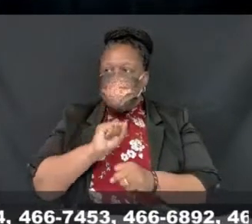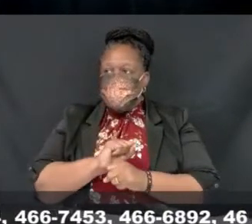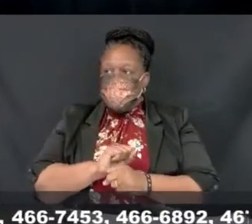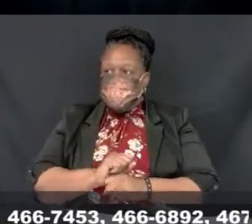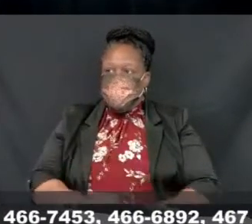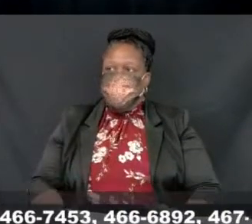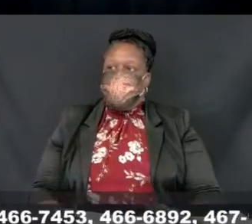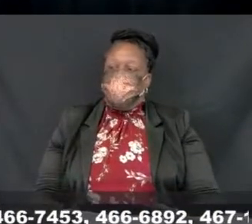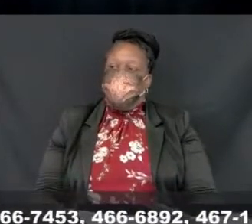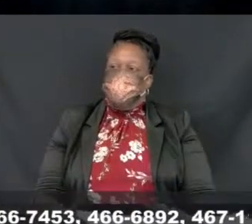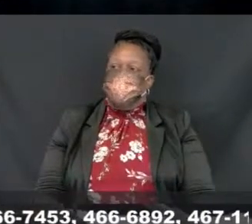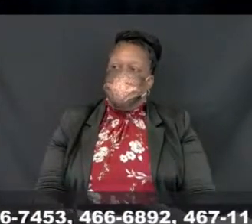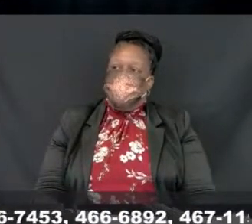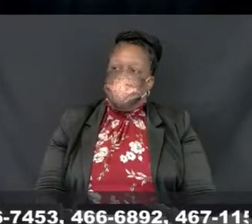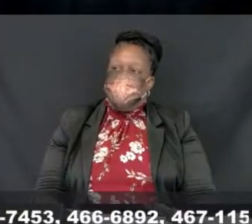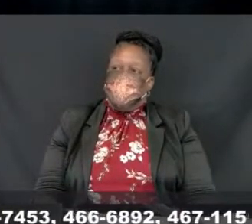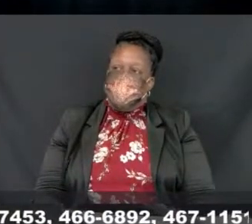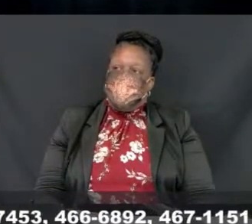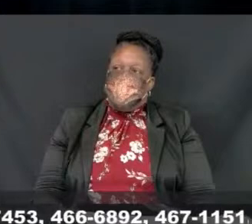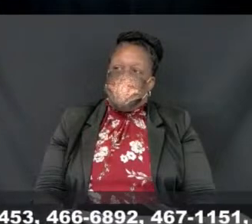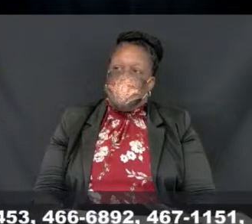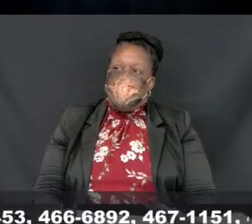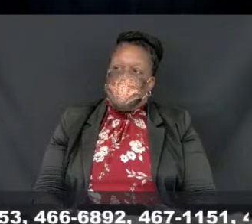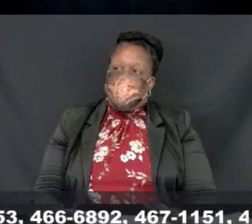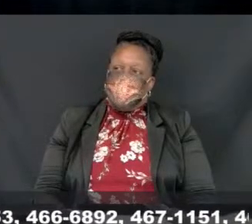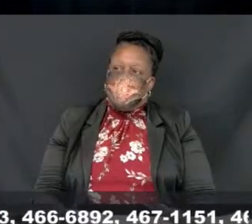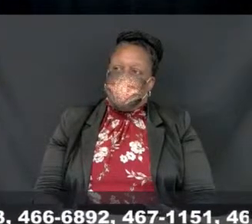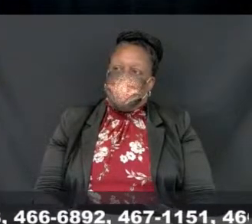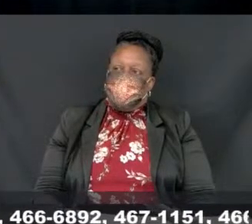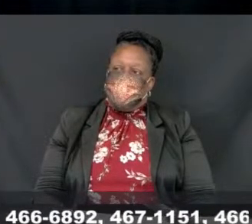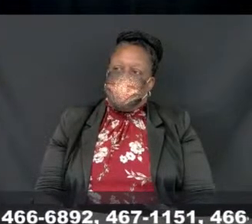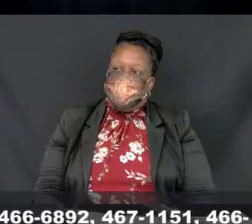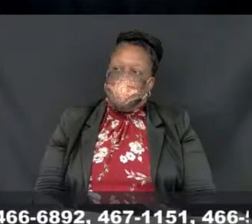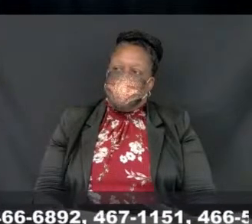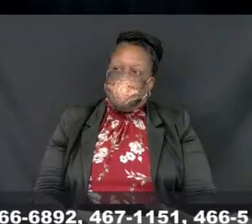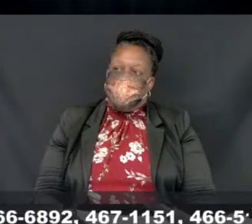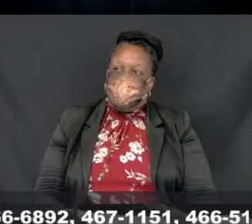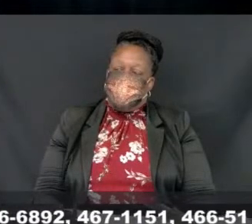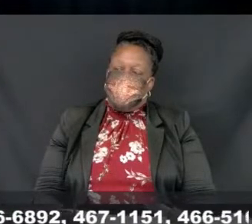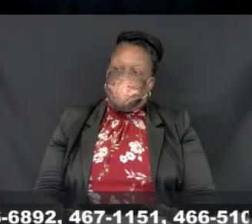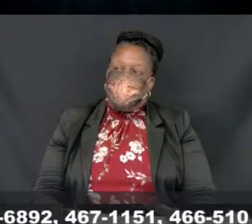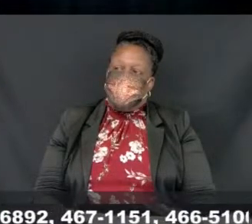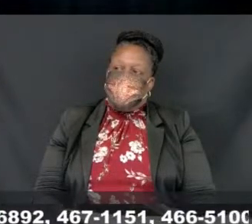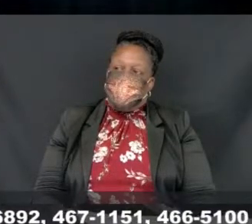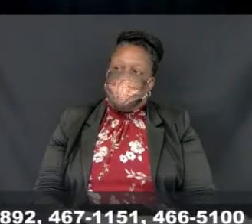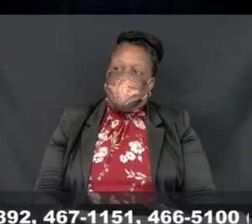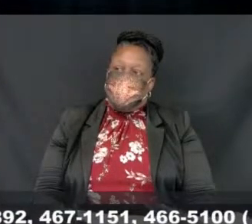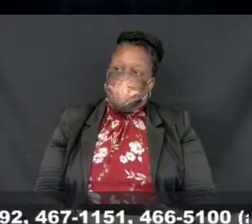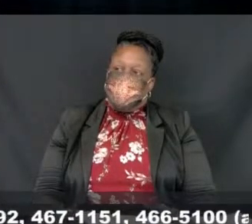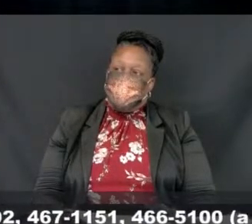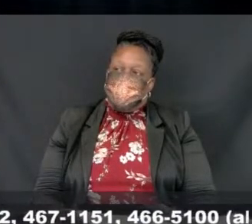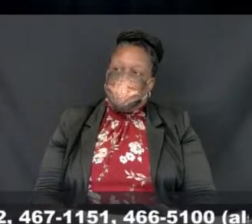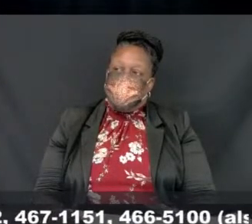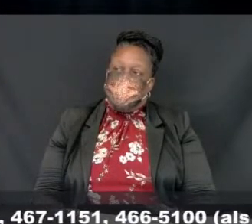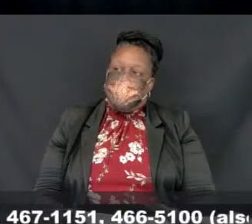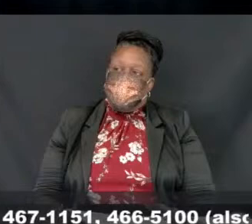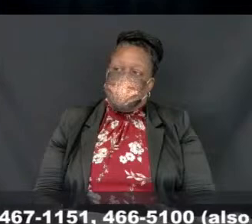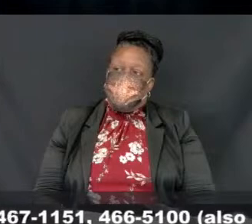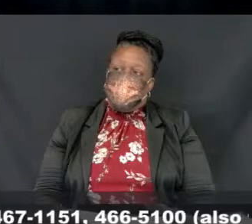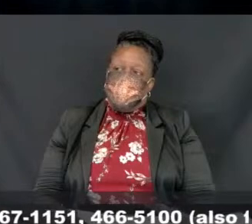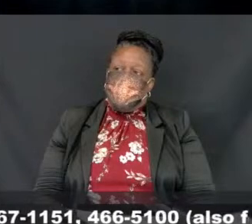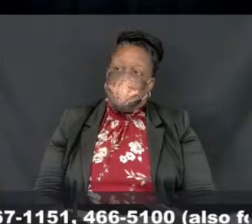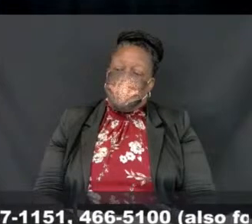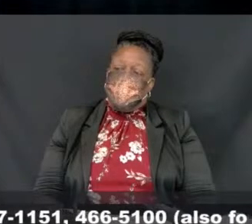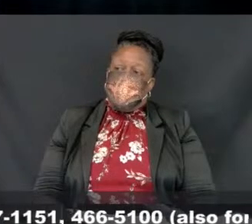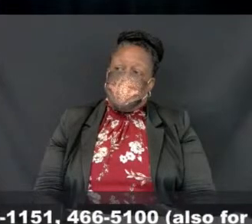end. We have the Honorable Vincent Byron Jr., who is the Attorney General and the Chair of the Mitigation Council. Honorable